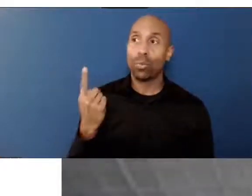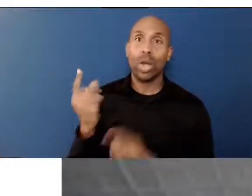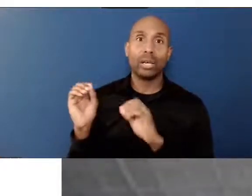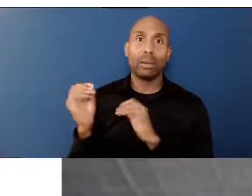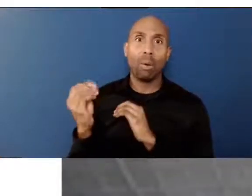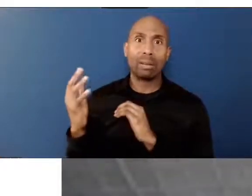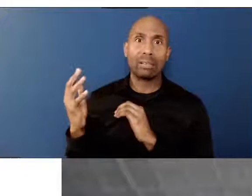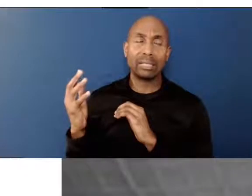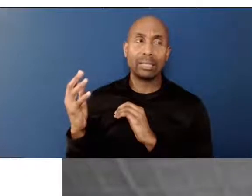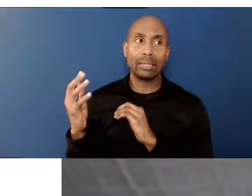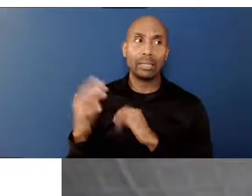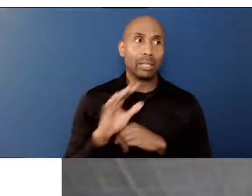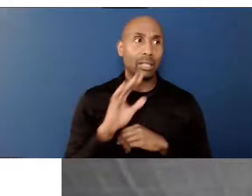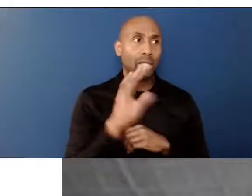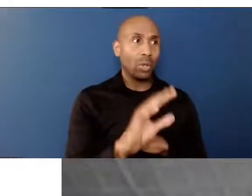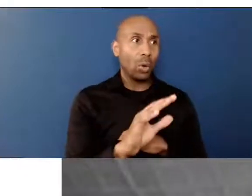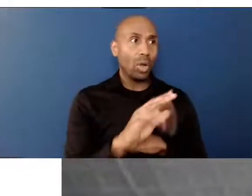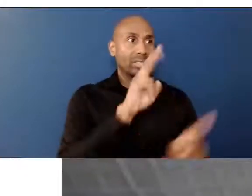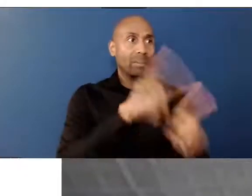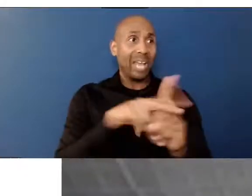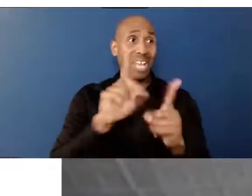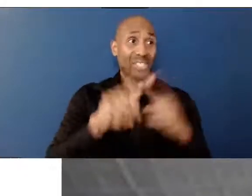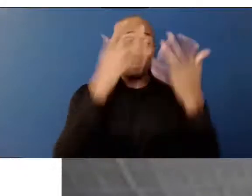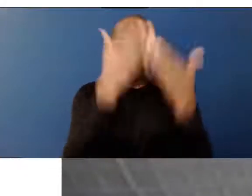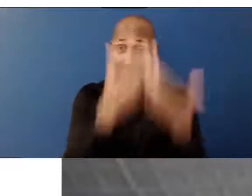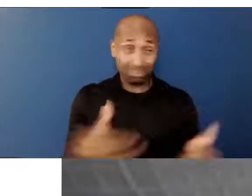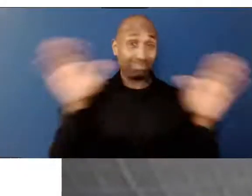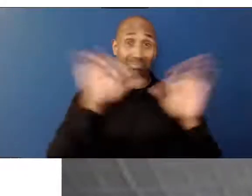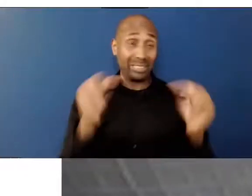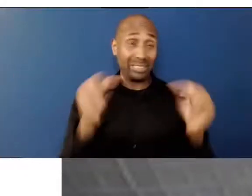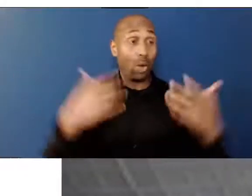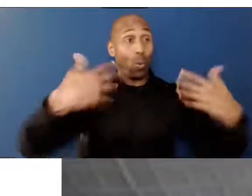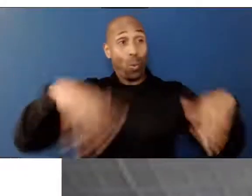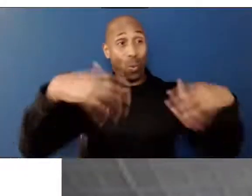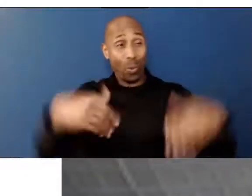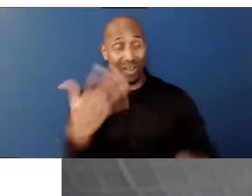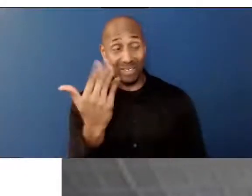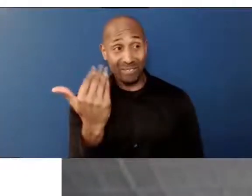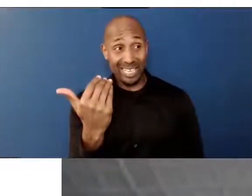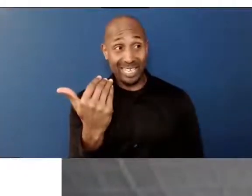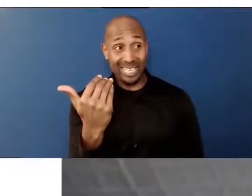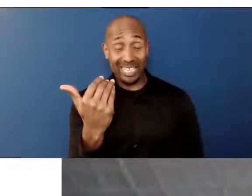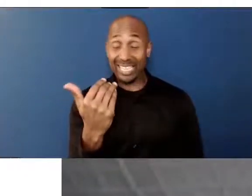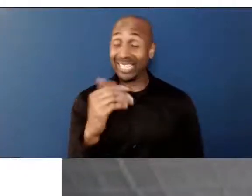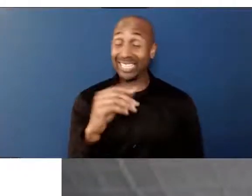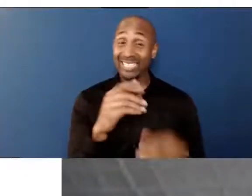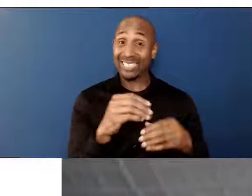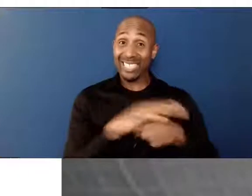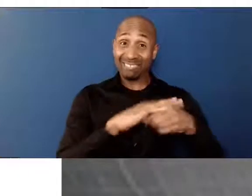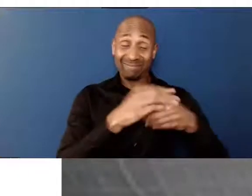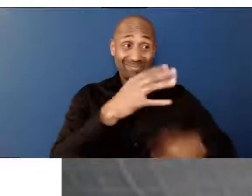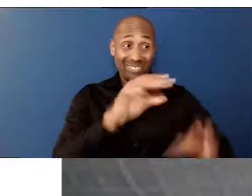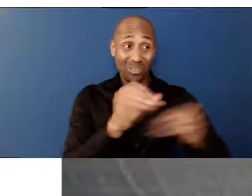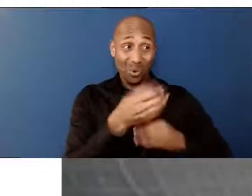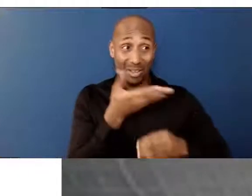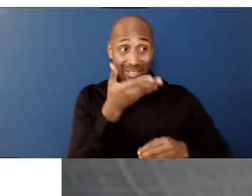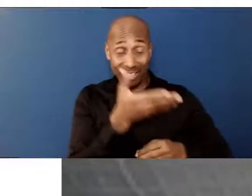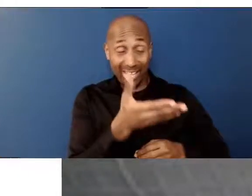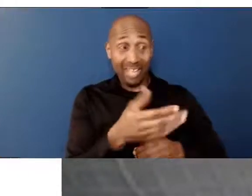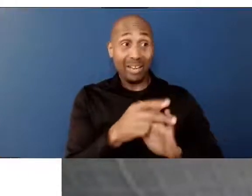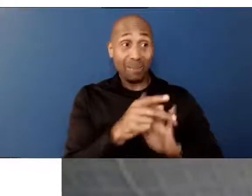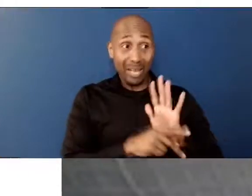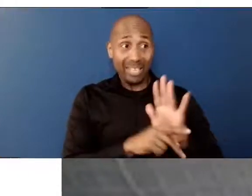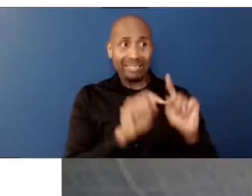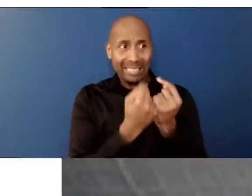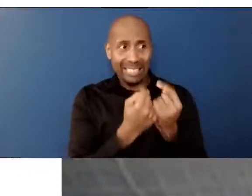work that is coming out of the Accessibility Directorate and the policy and the change that you folks are making on behalf